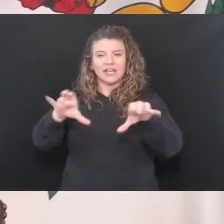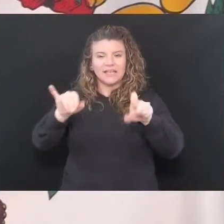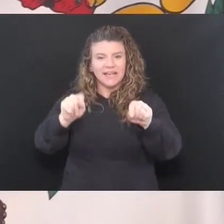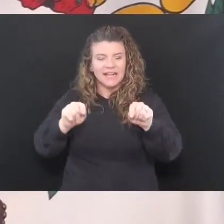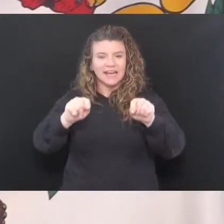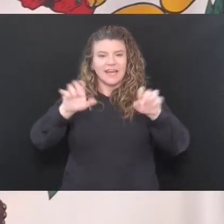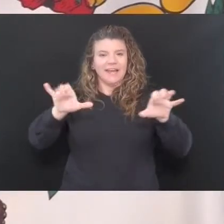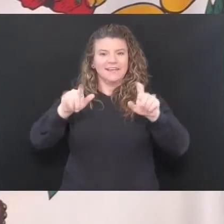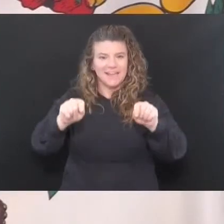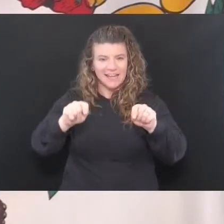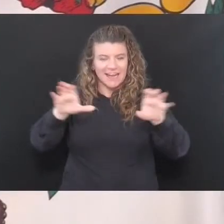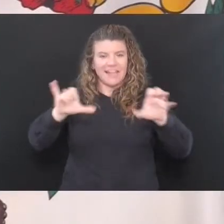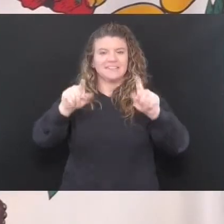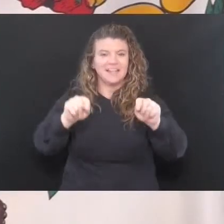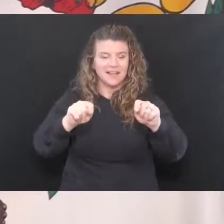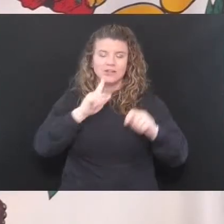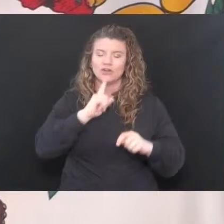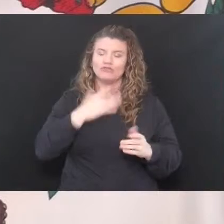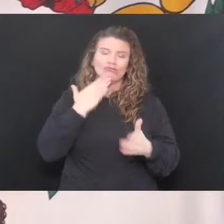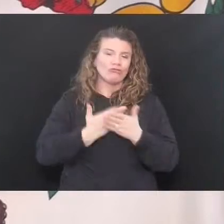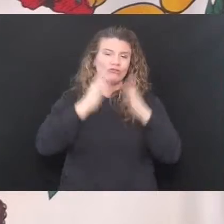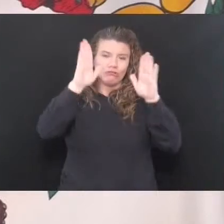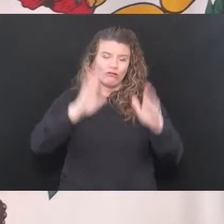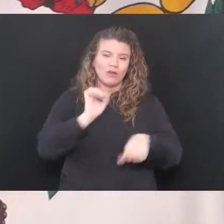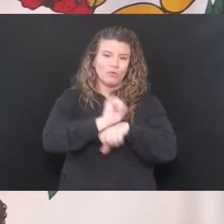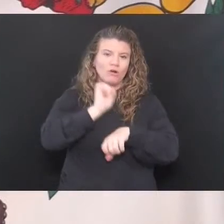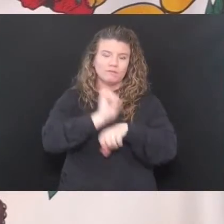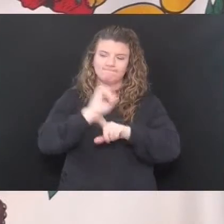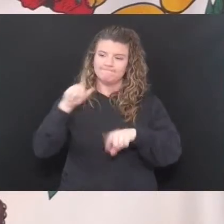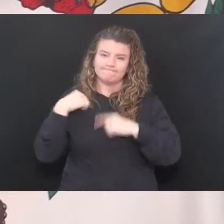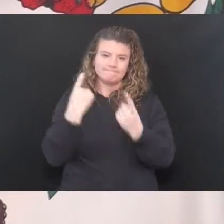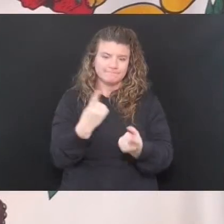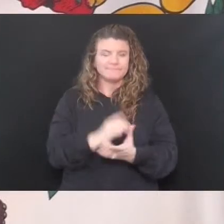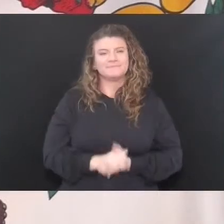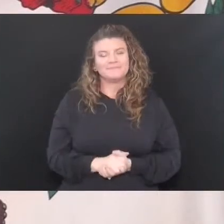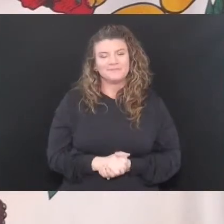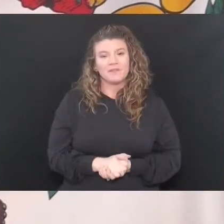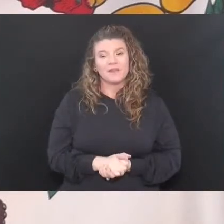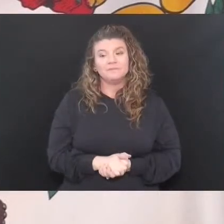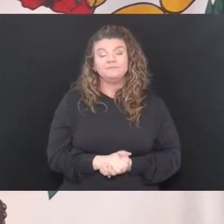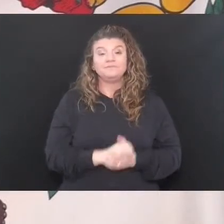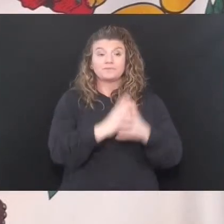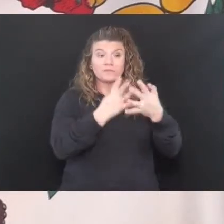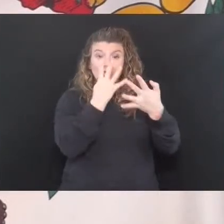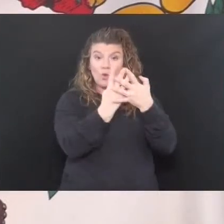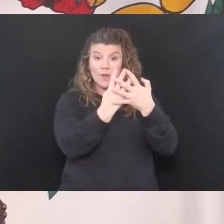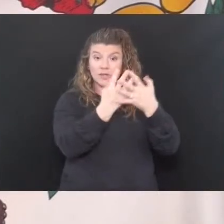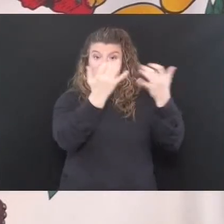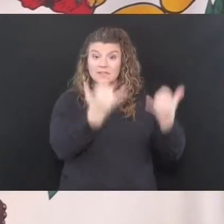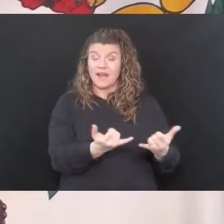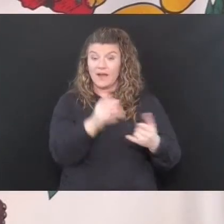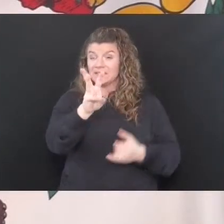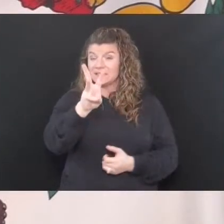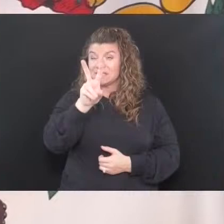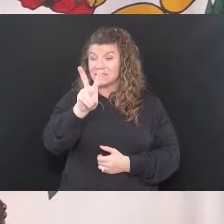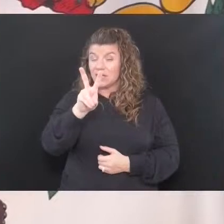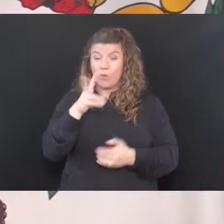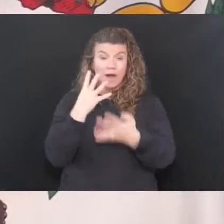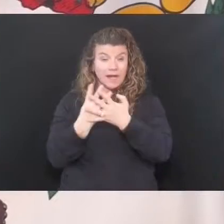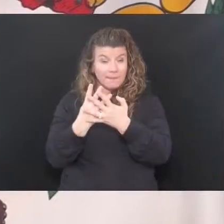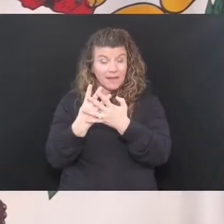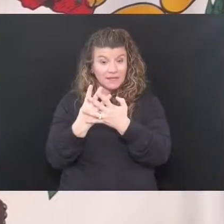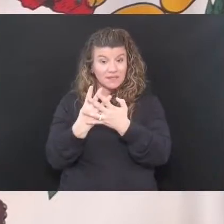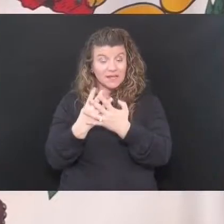it and did it. So a lot of great work by a lot of people. You know, corrections now has 61 inmate cases